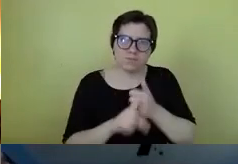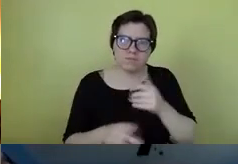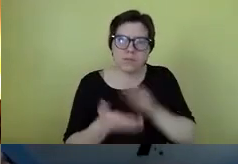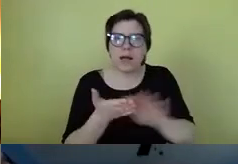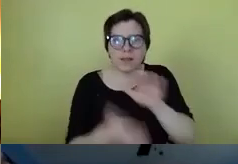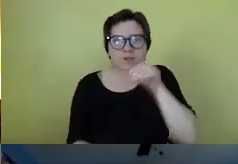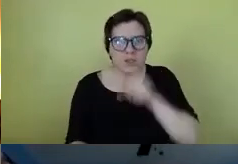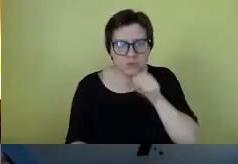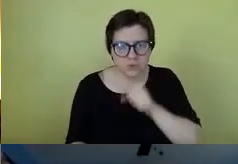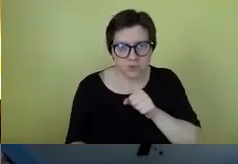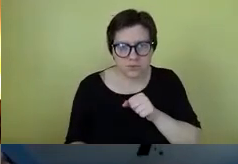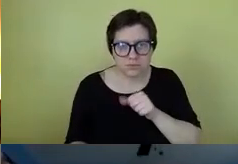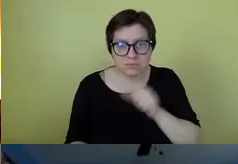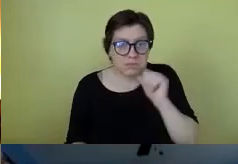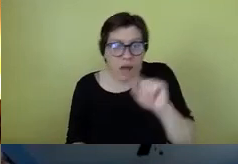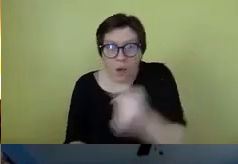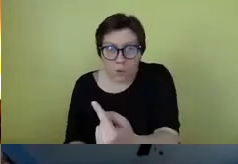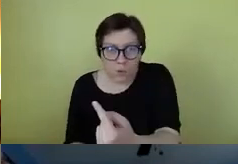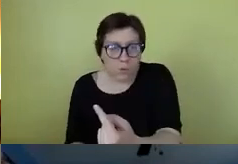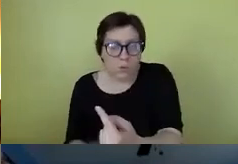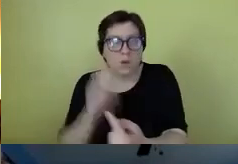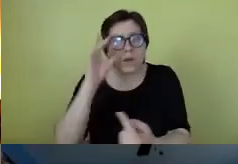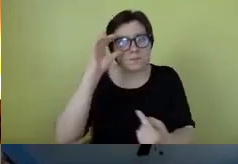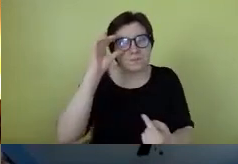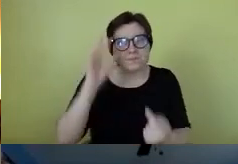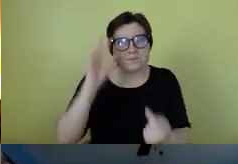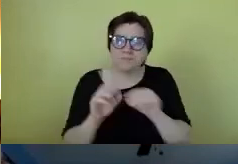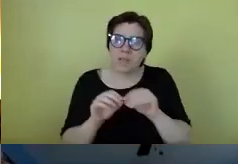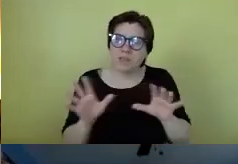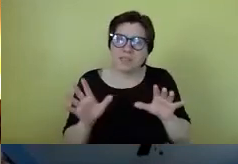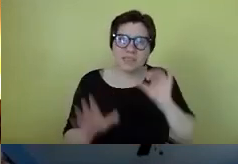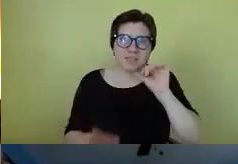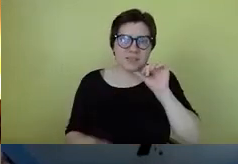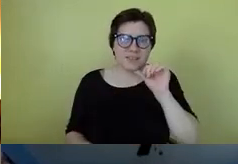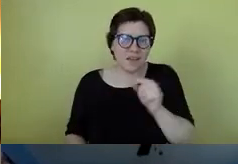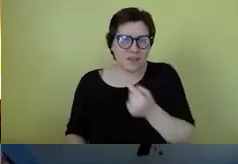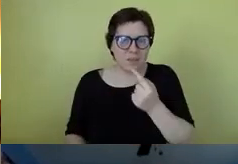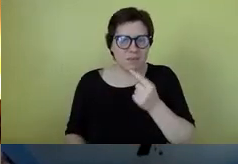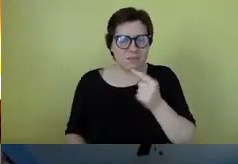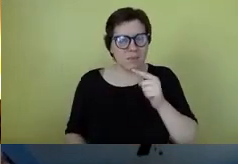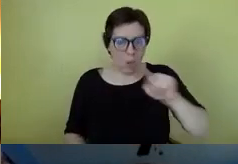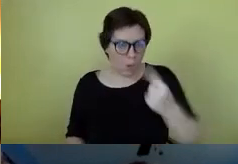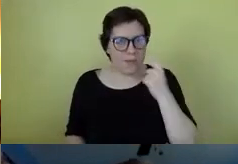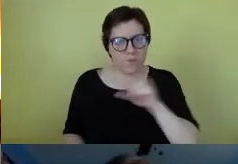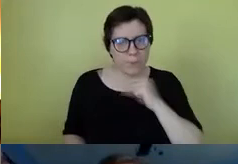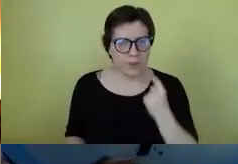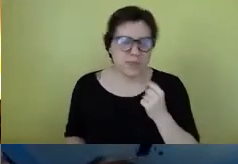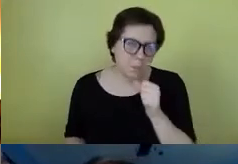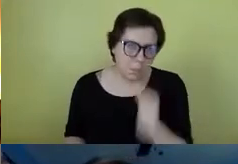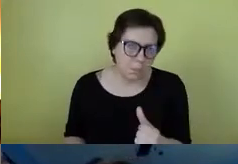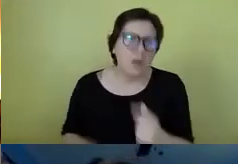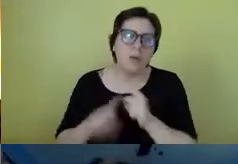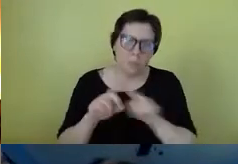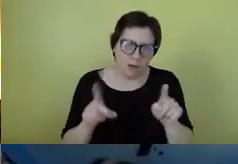community. He's not alone, and it's obviously not something that only priests do, but